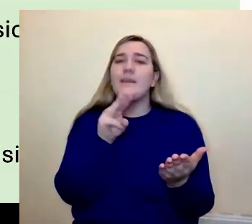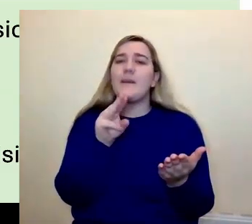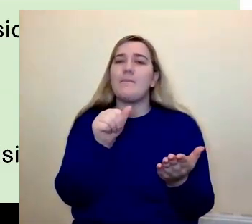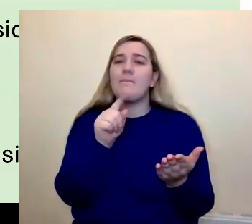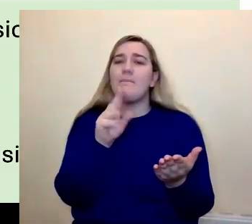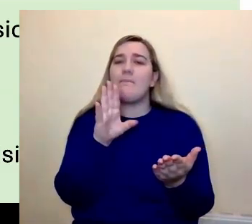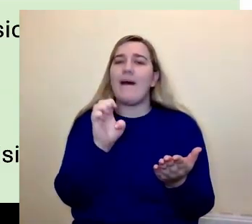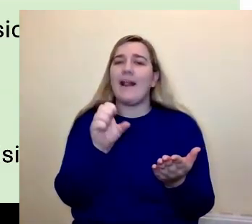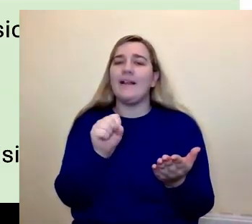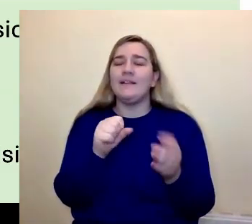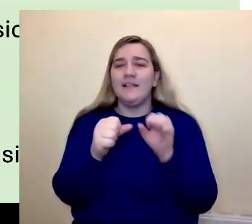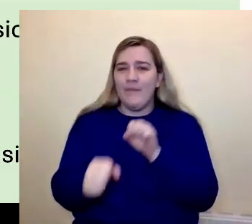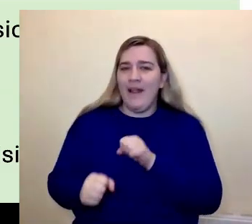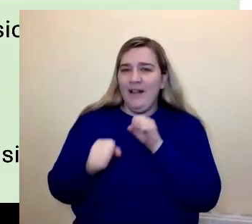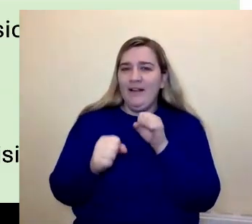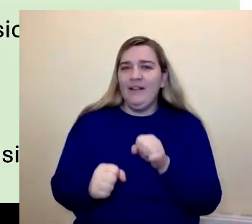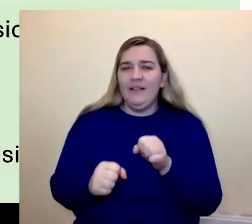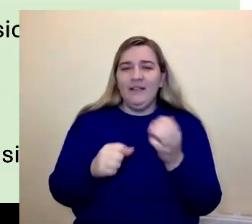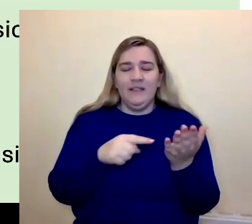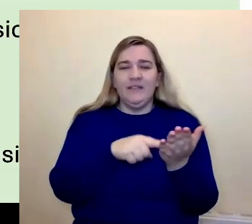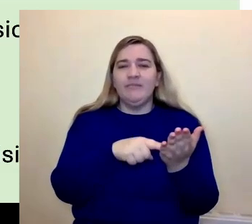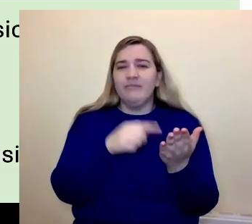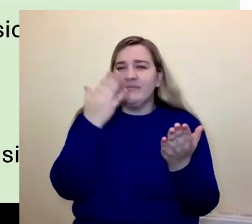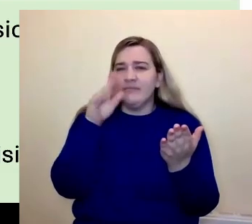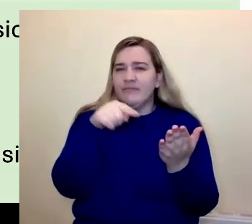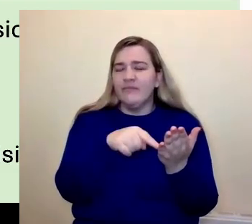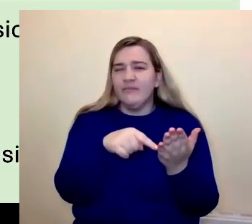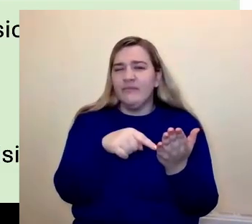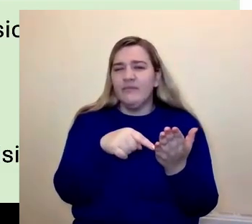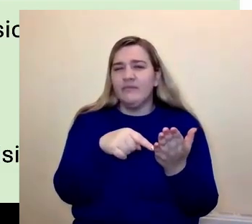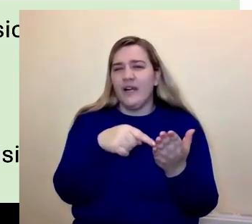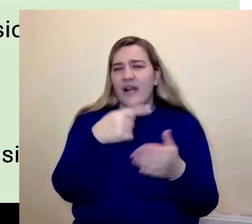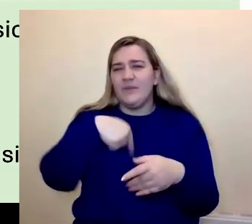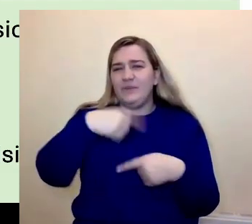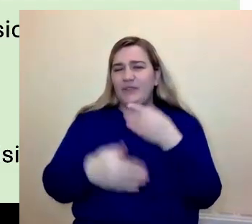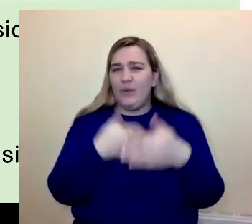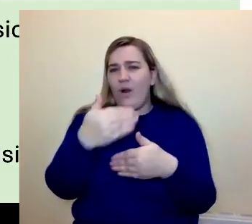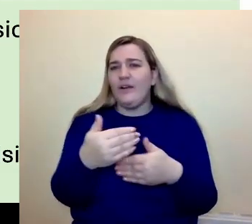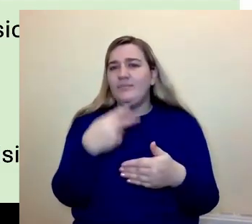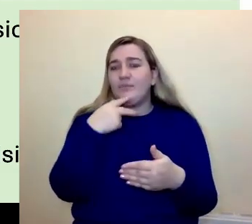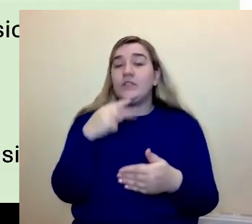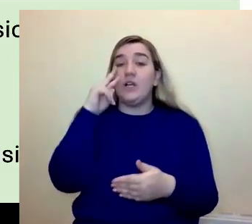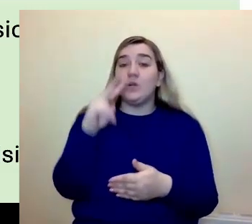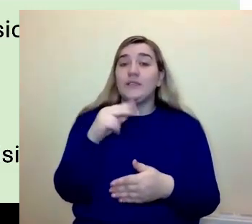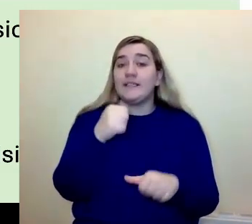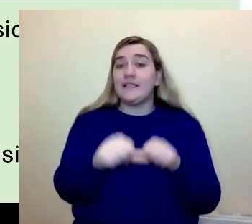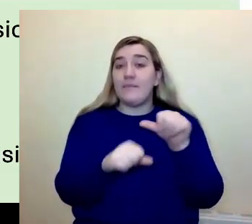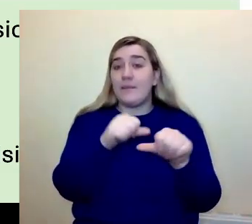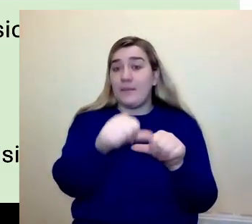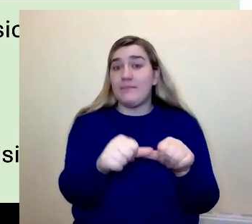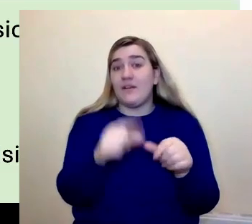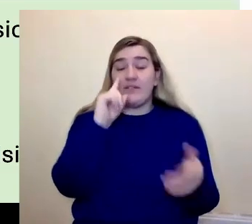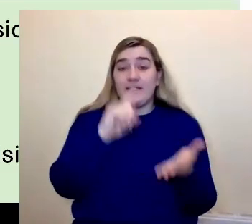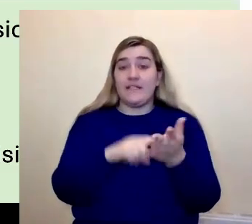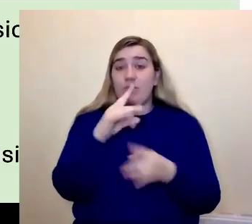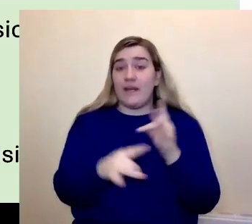be showing those to you here as we go along, that looked at the steps of decision making, and